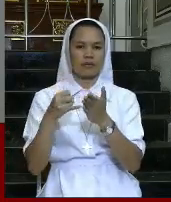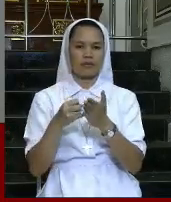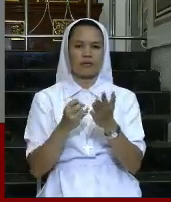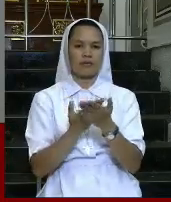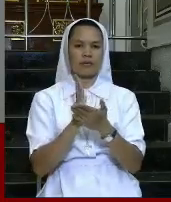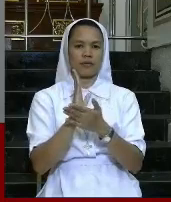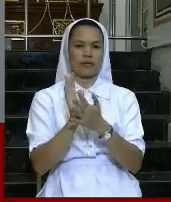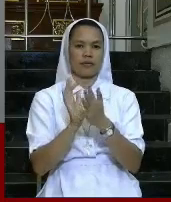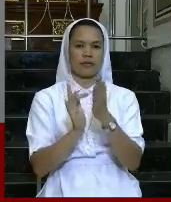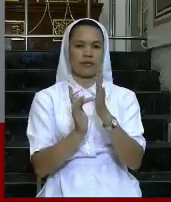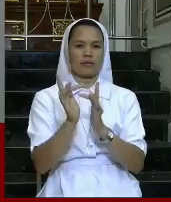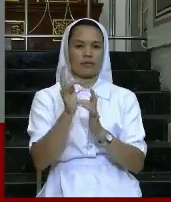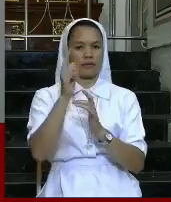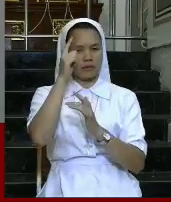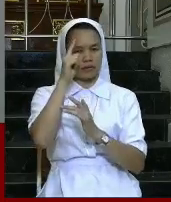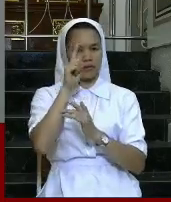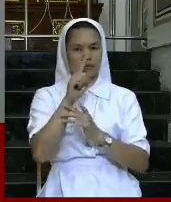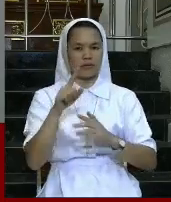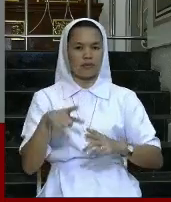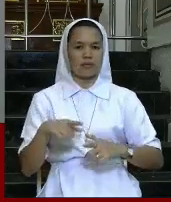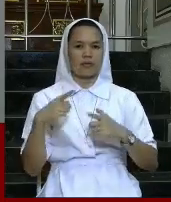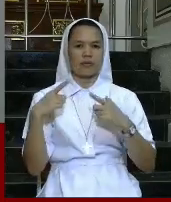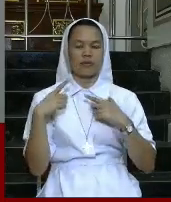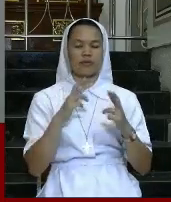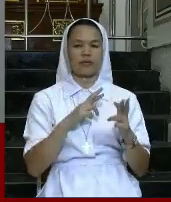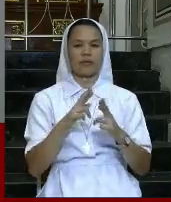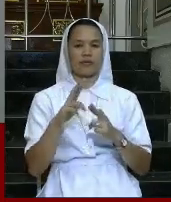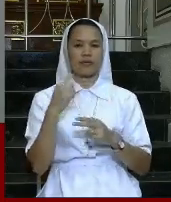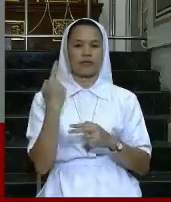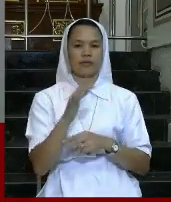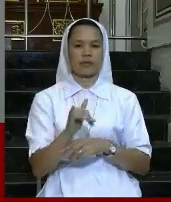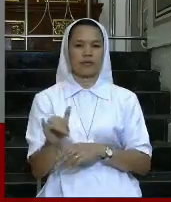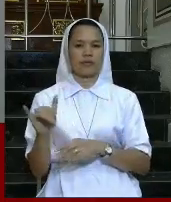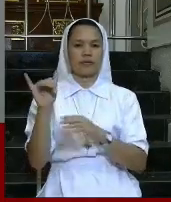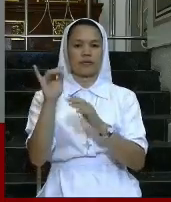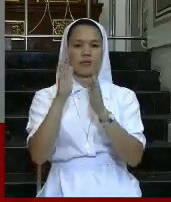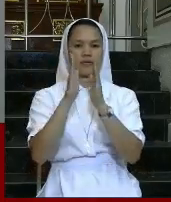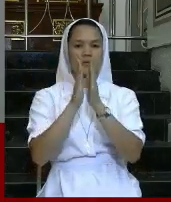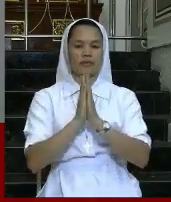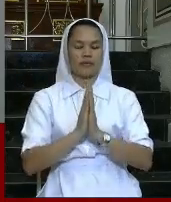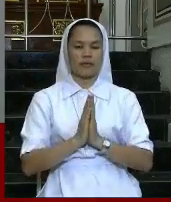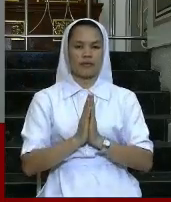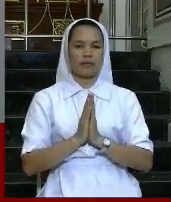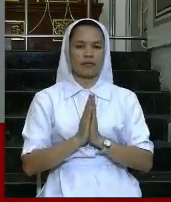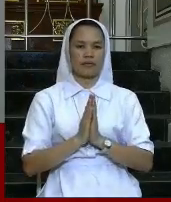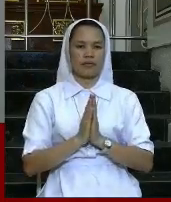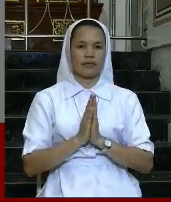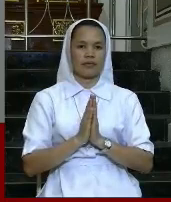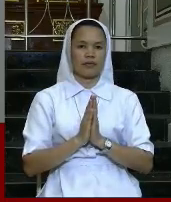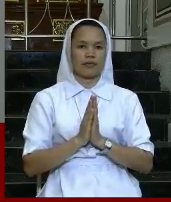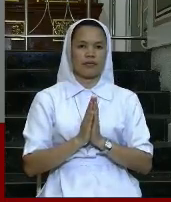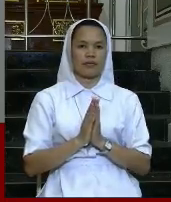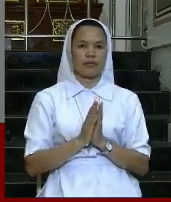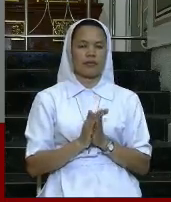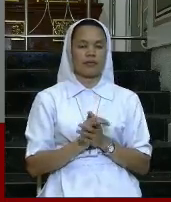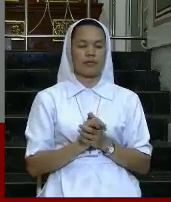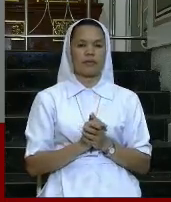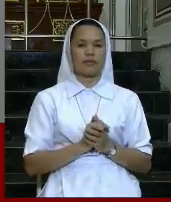him who lives and reigns forever and ever. Amen.